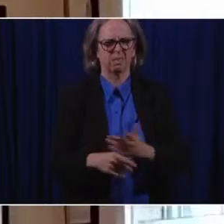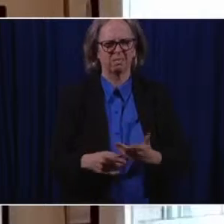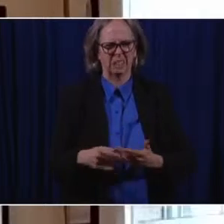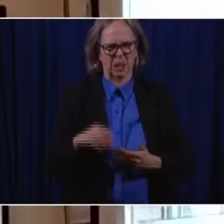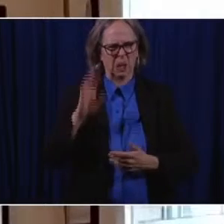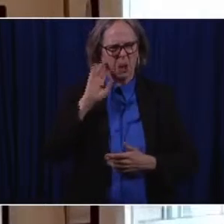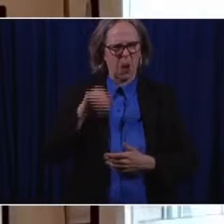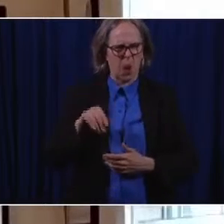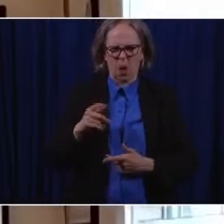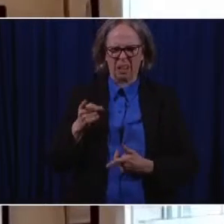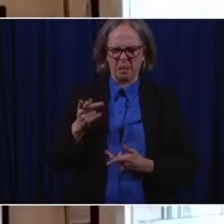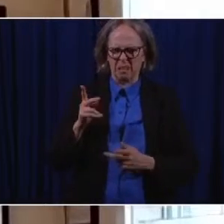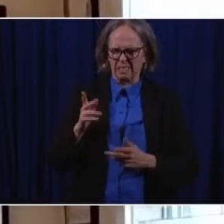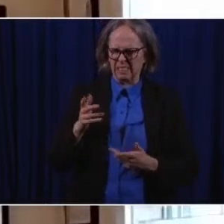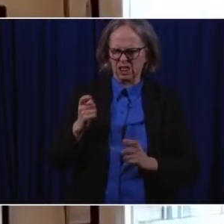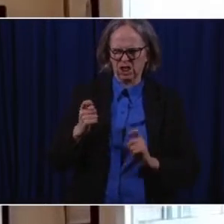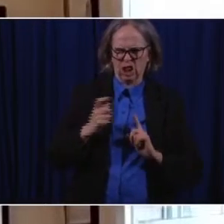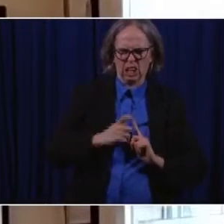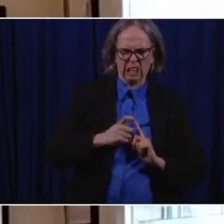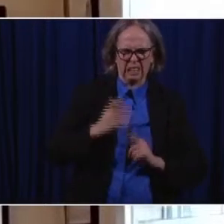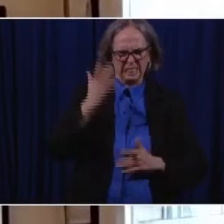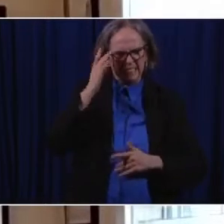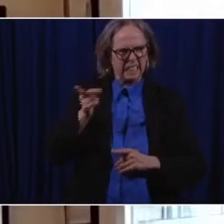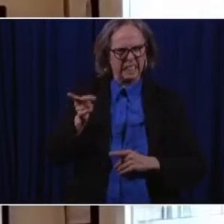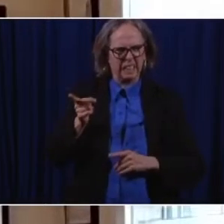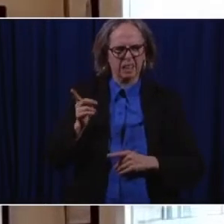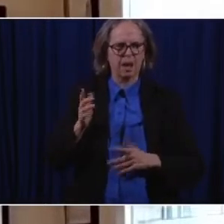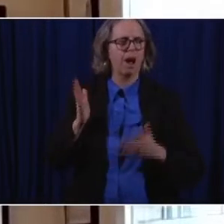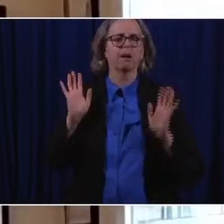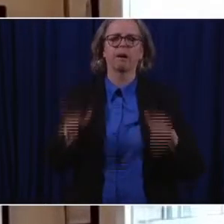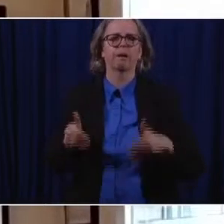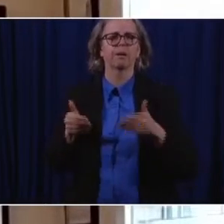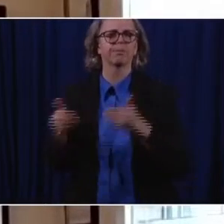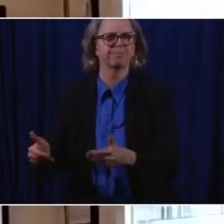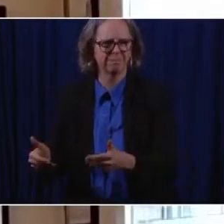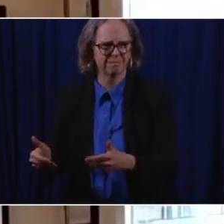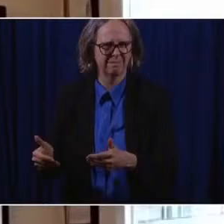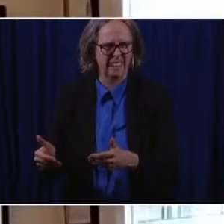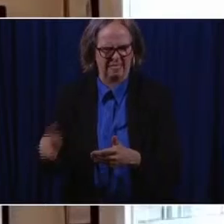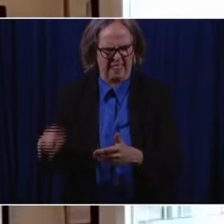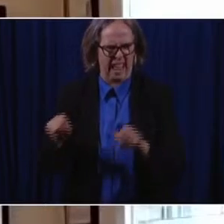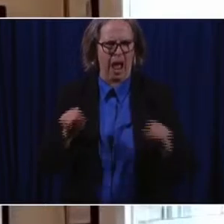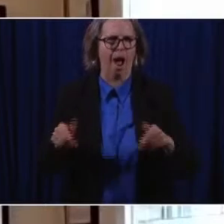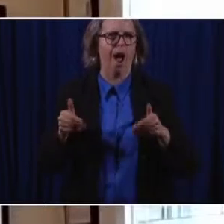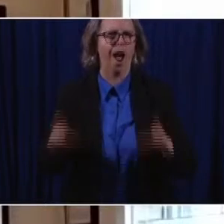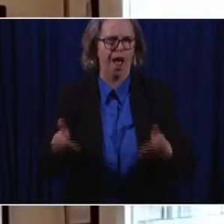that. I think we all understand how important it is to be able to go to